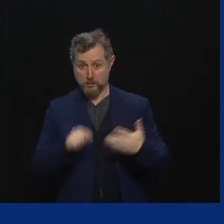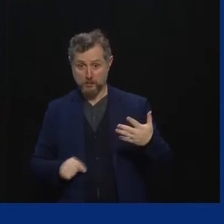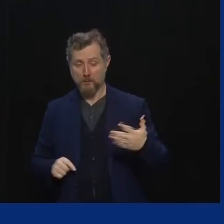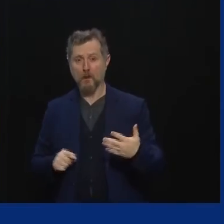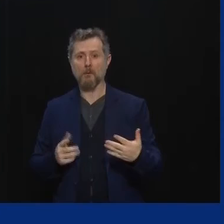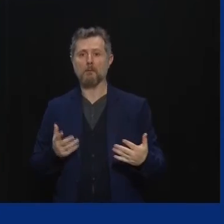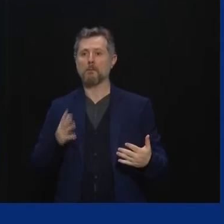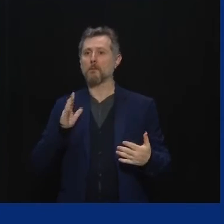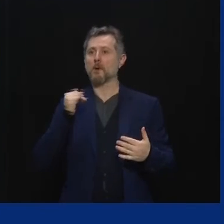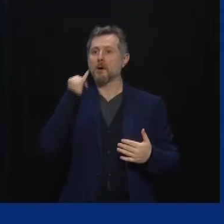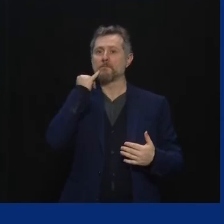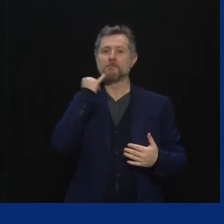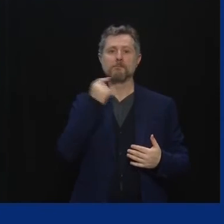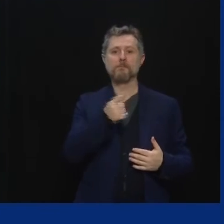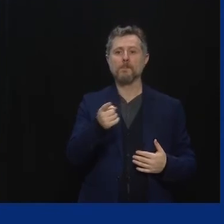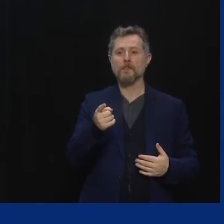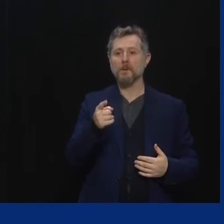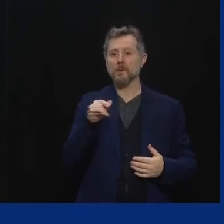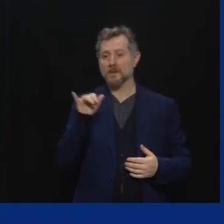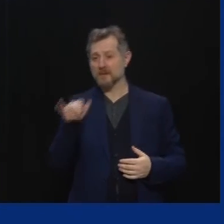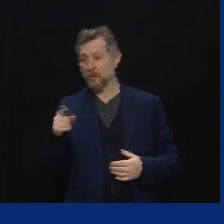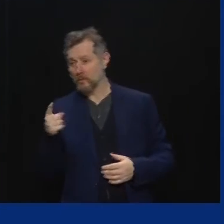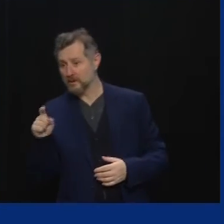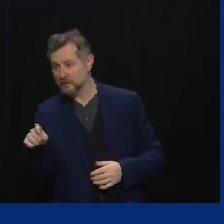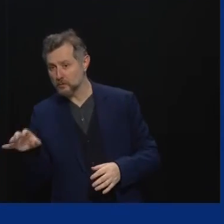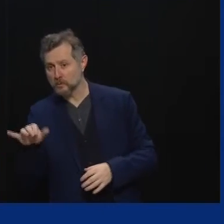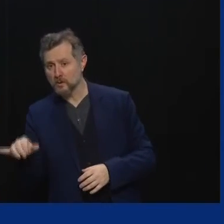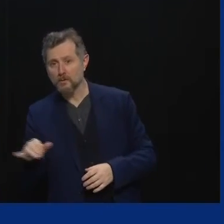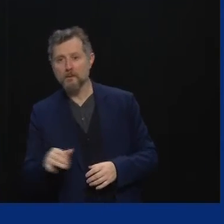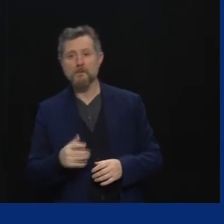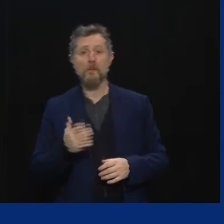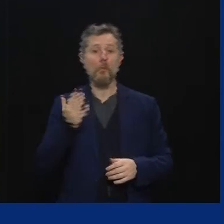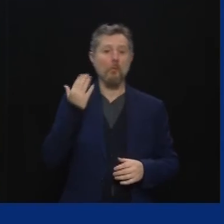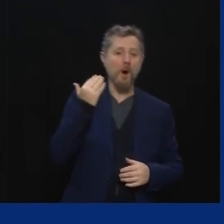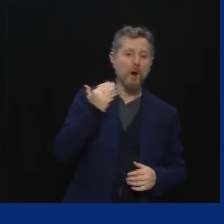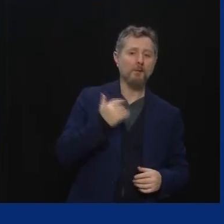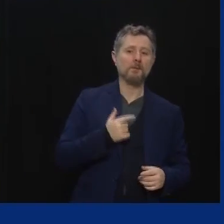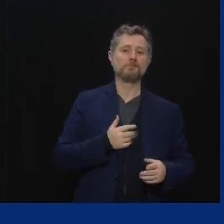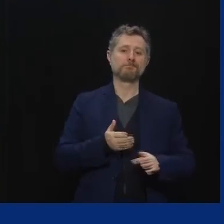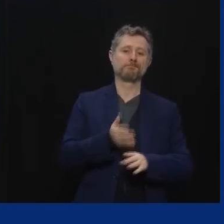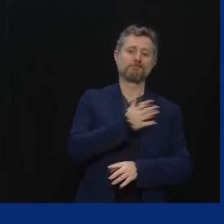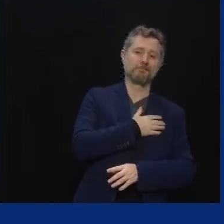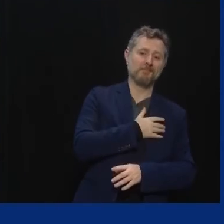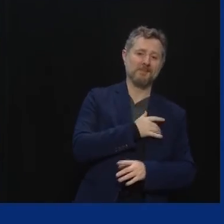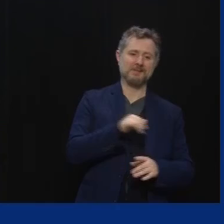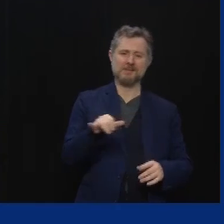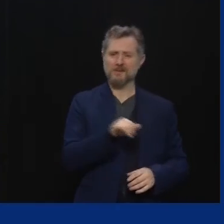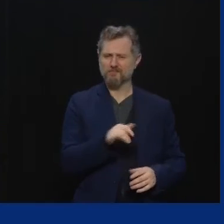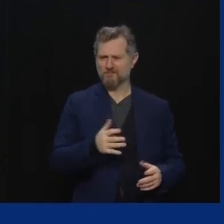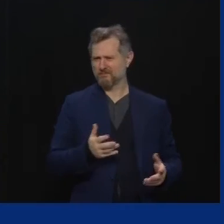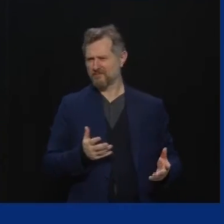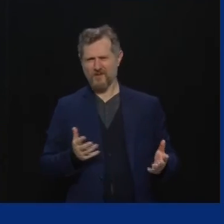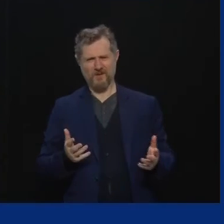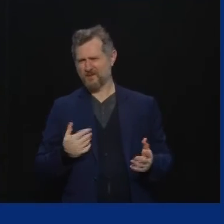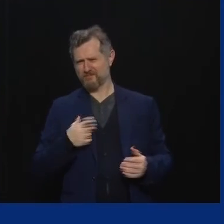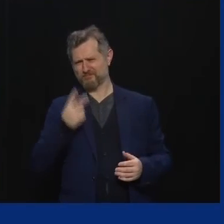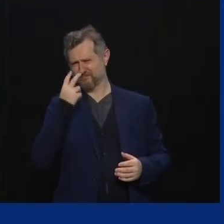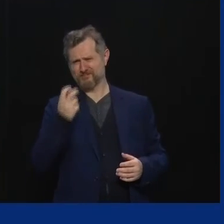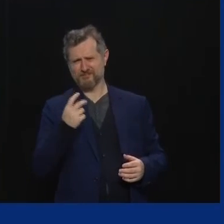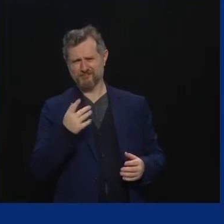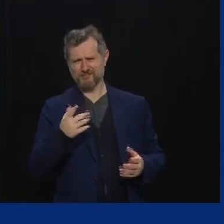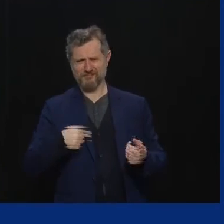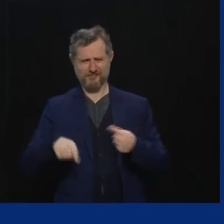steps are necessary because we're as bad as we were back in early 2020. But I don't see a return to that as long